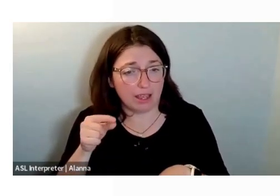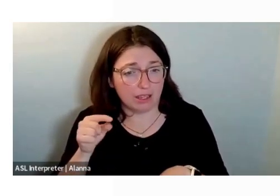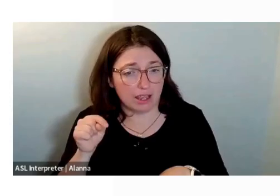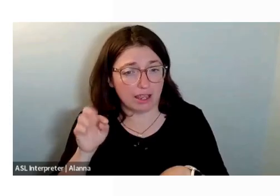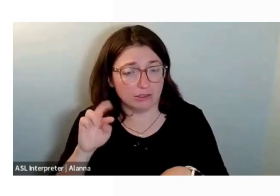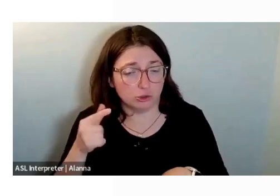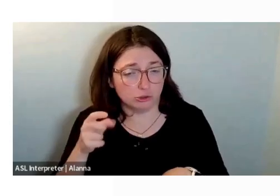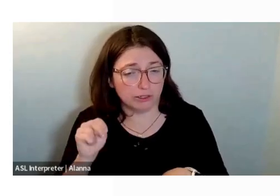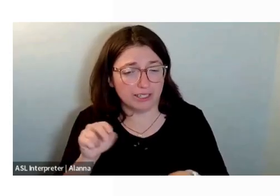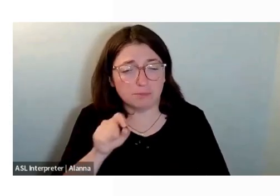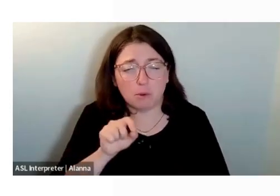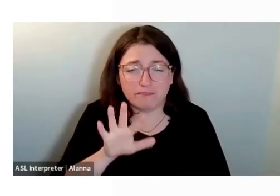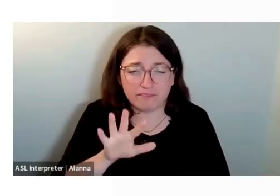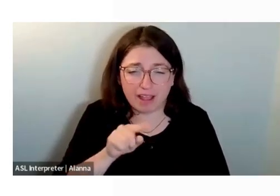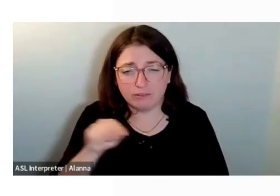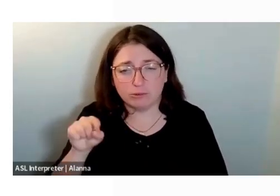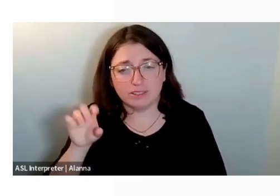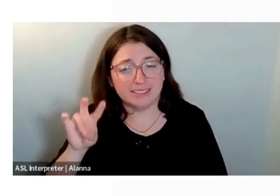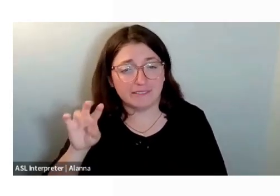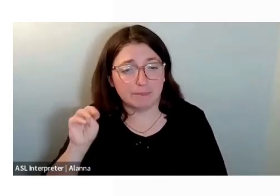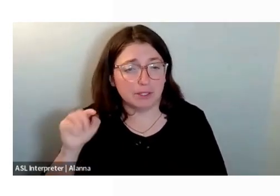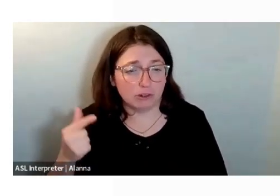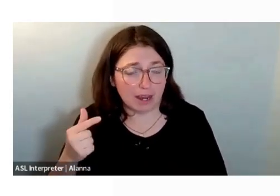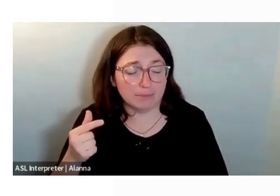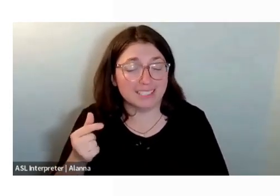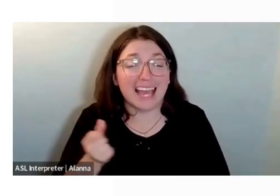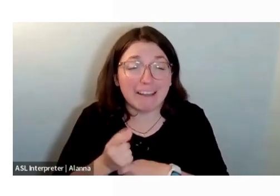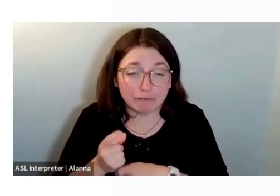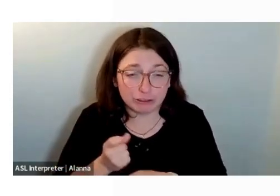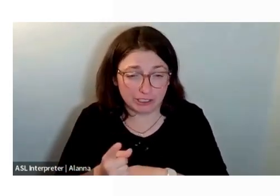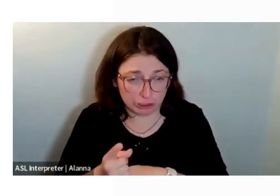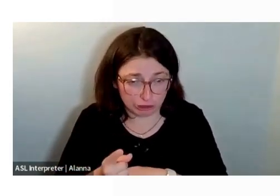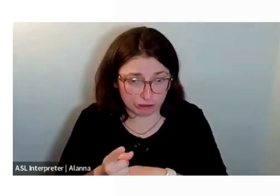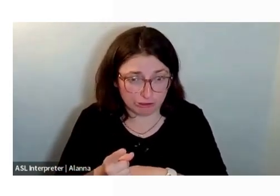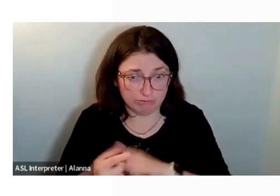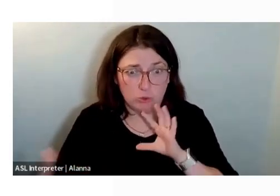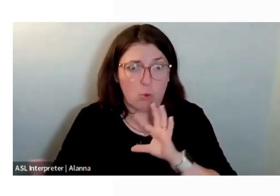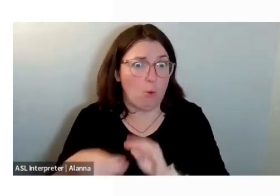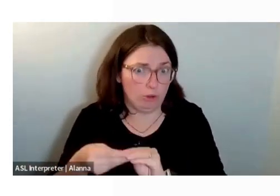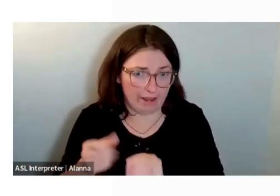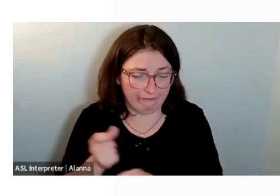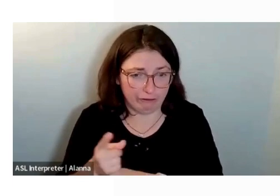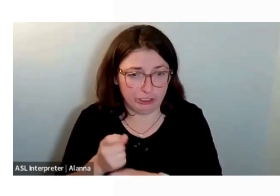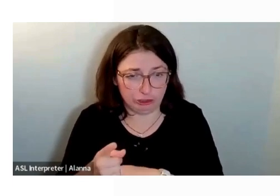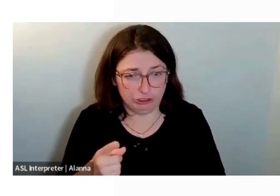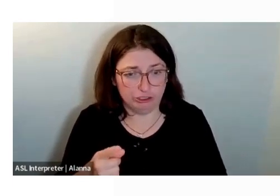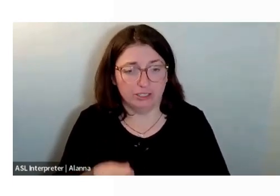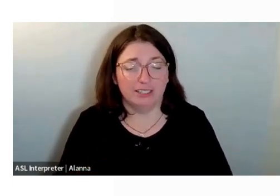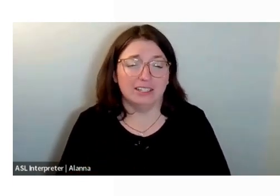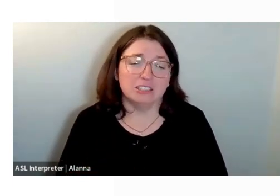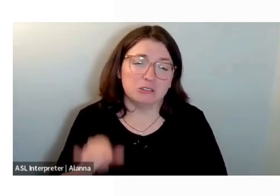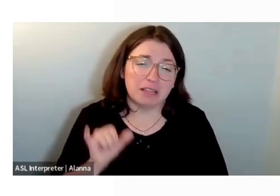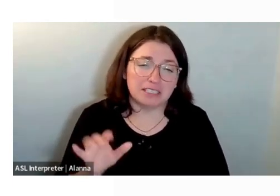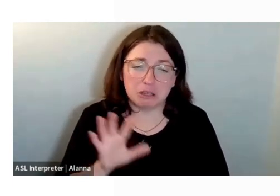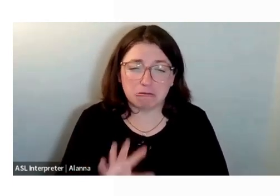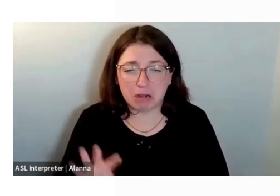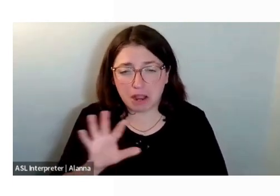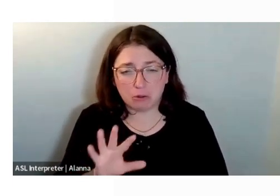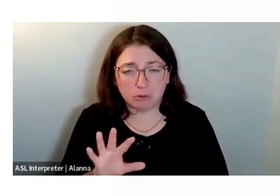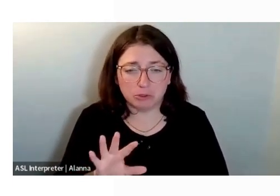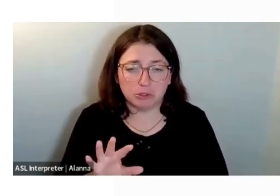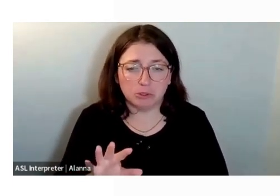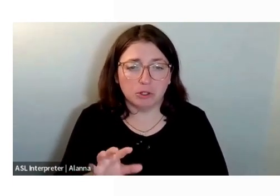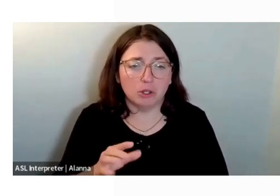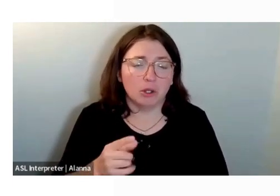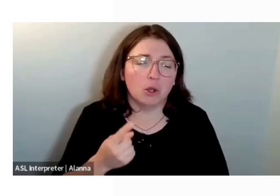7 milligrams a year. And that is actually equivalent to about 1 to